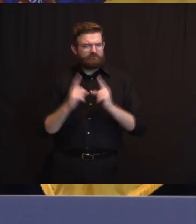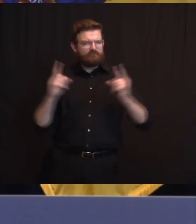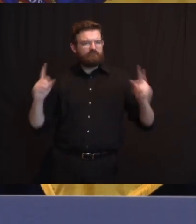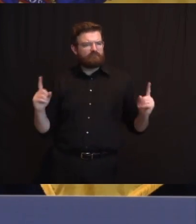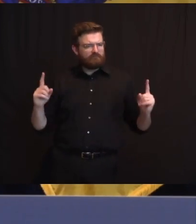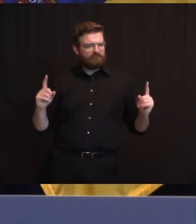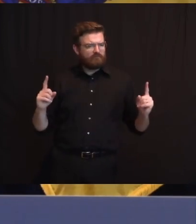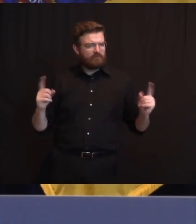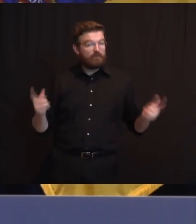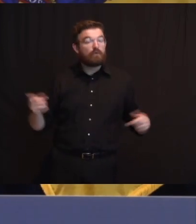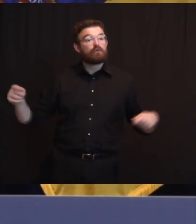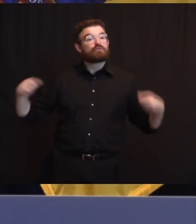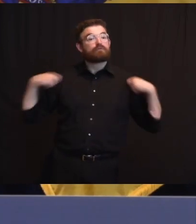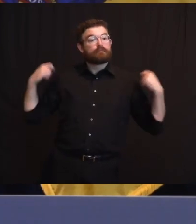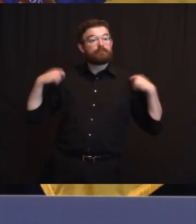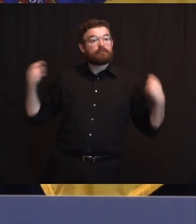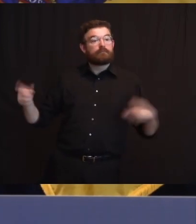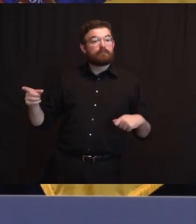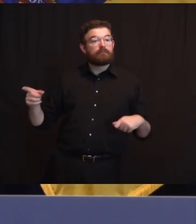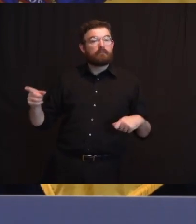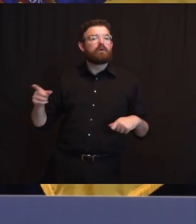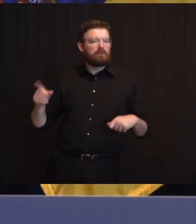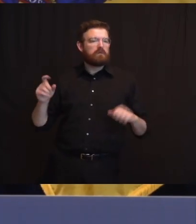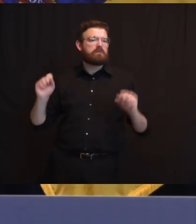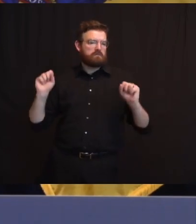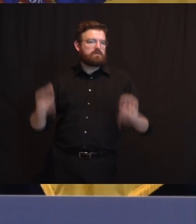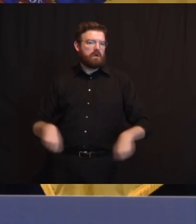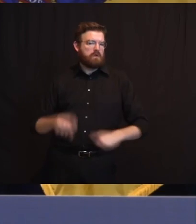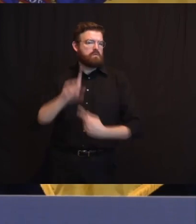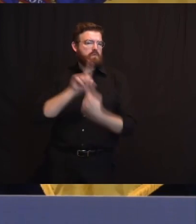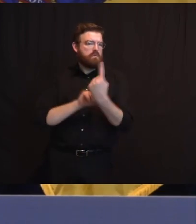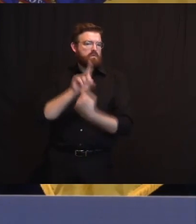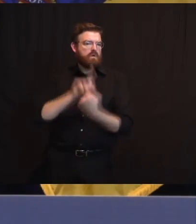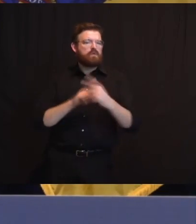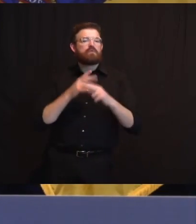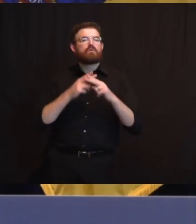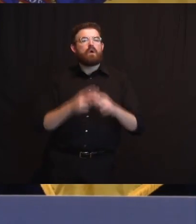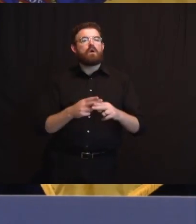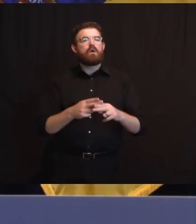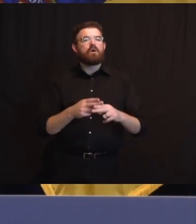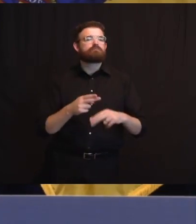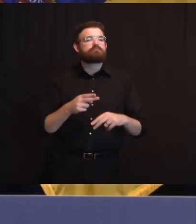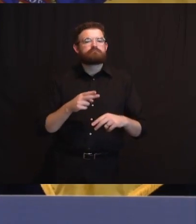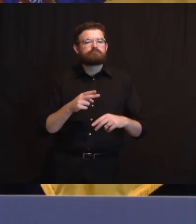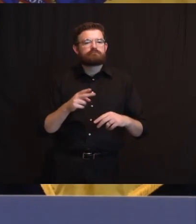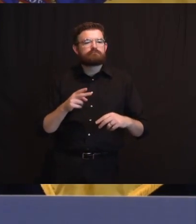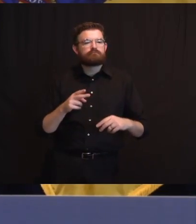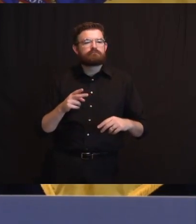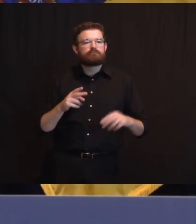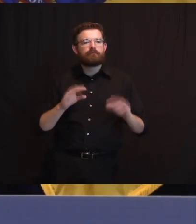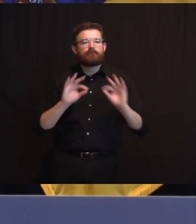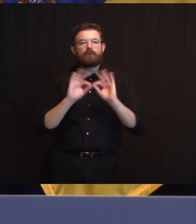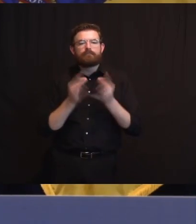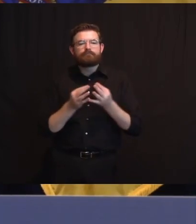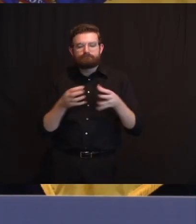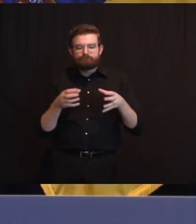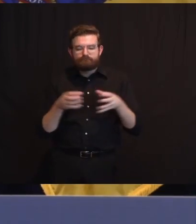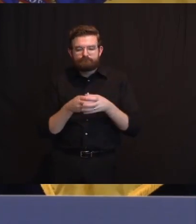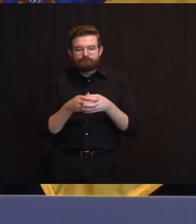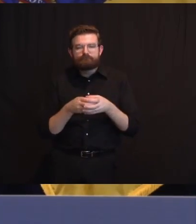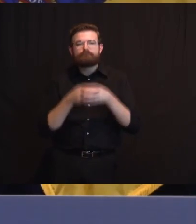to do one-on-one instruction or one-on-bubble instruction, meaning a family. And it's just